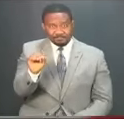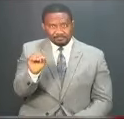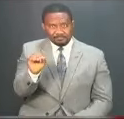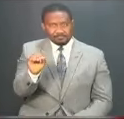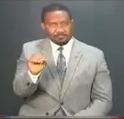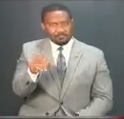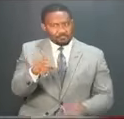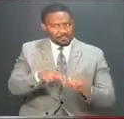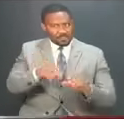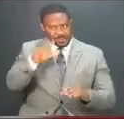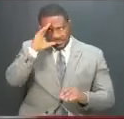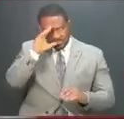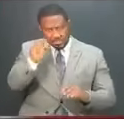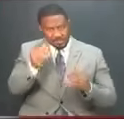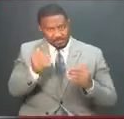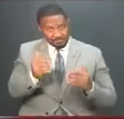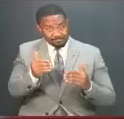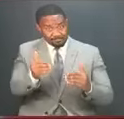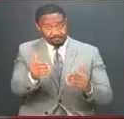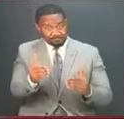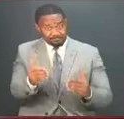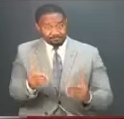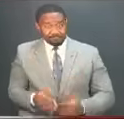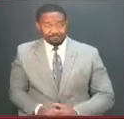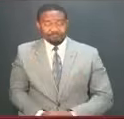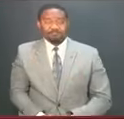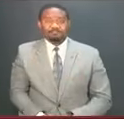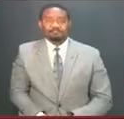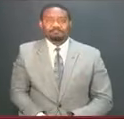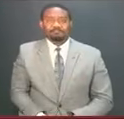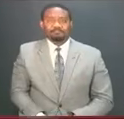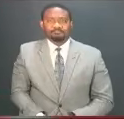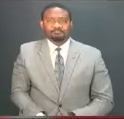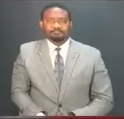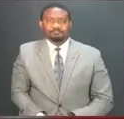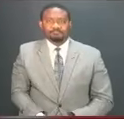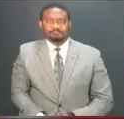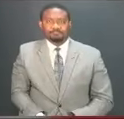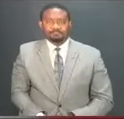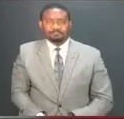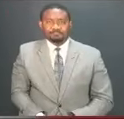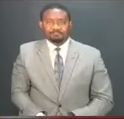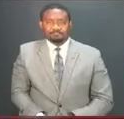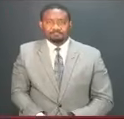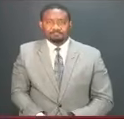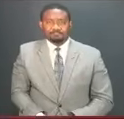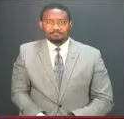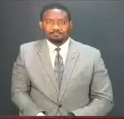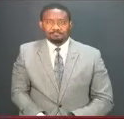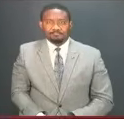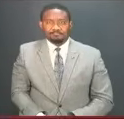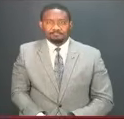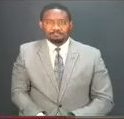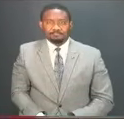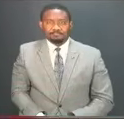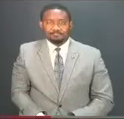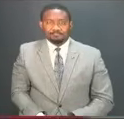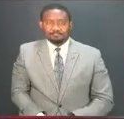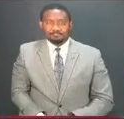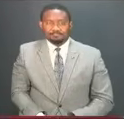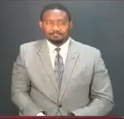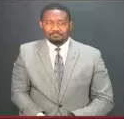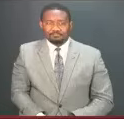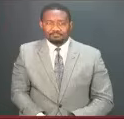of the committee. Where's the chairman? Vice chairman. Where's the chairman of the okay, chairman, okay. Defense